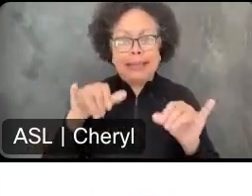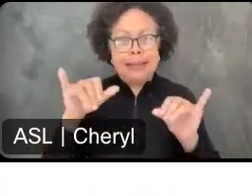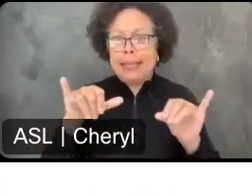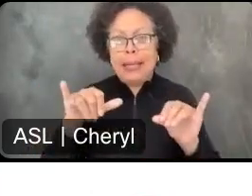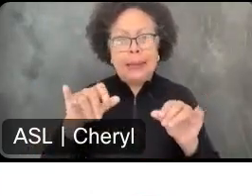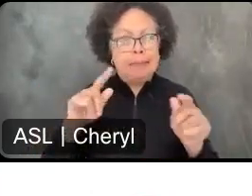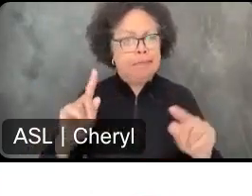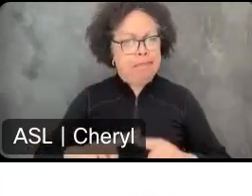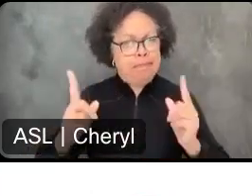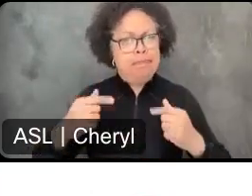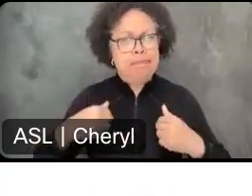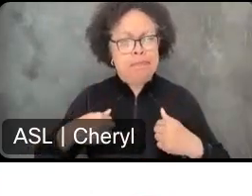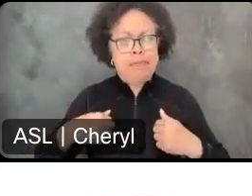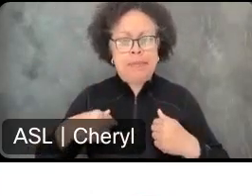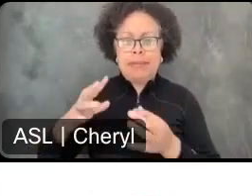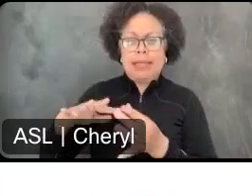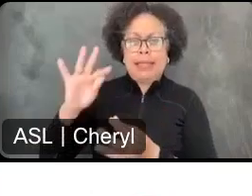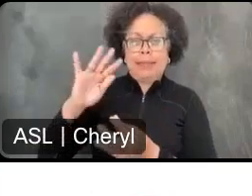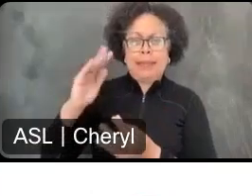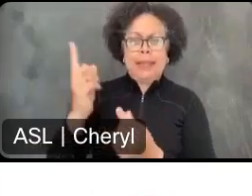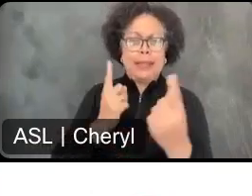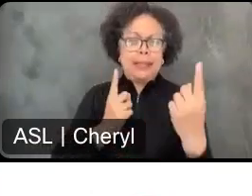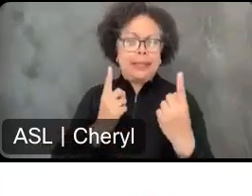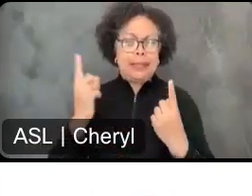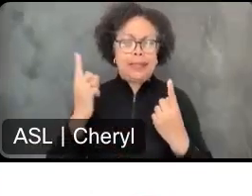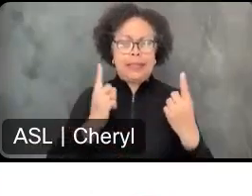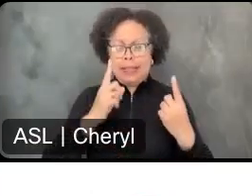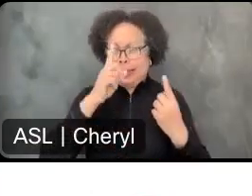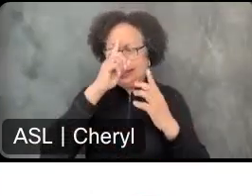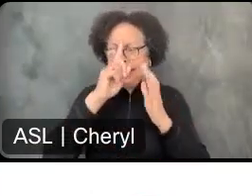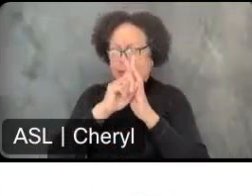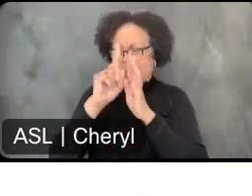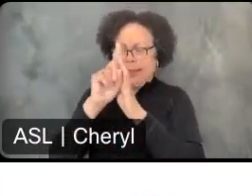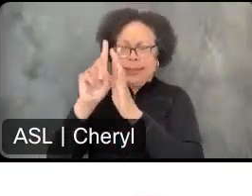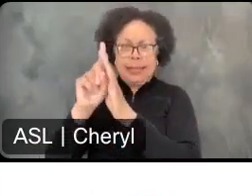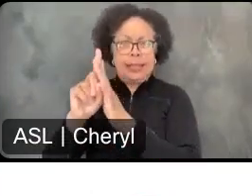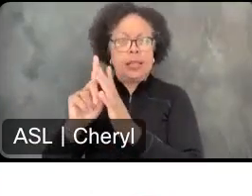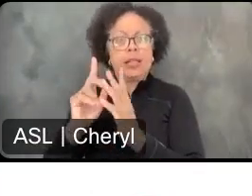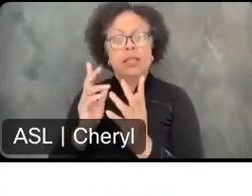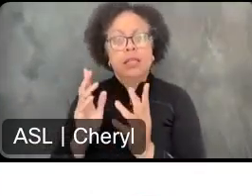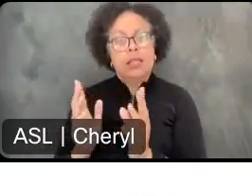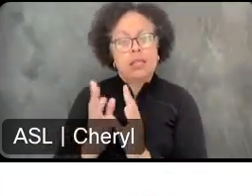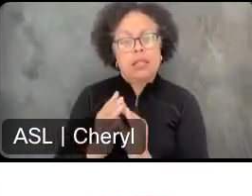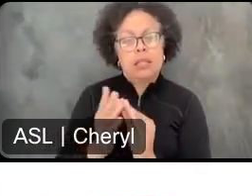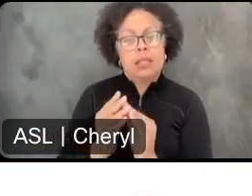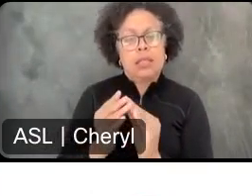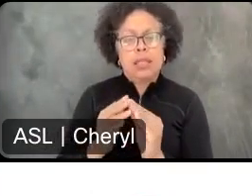The spirits arrive like fireflies in my brain. They sweep the floors with their